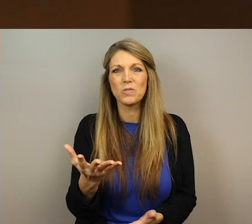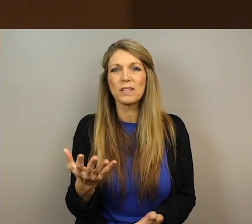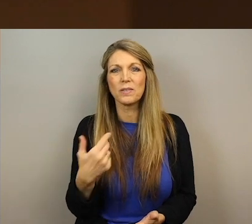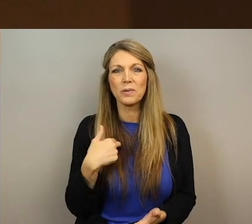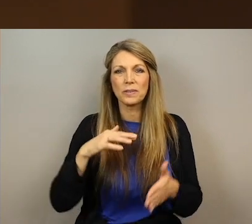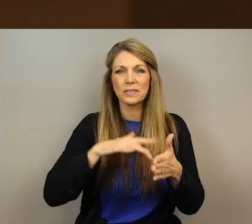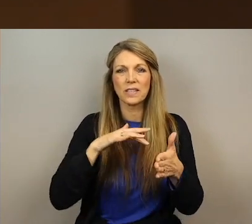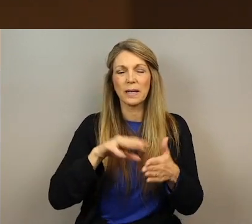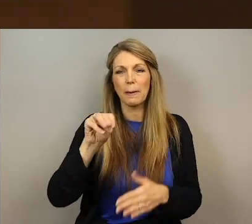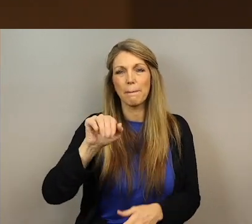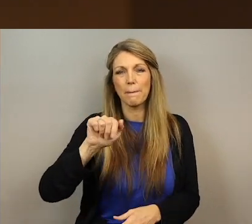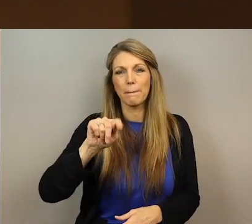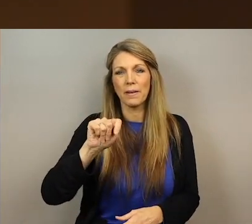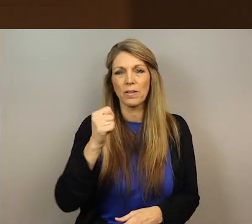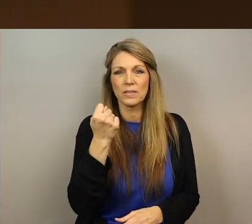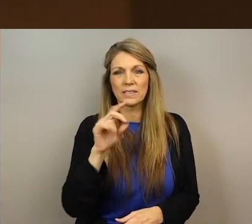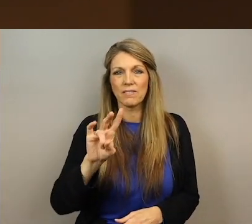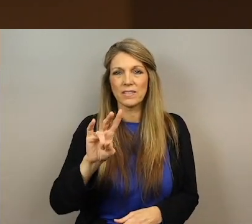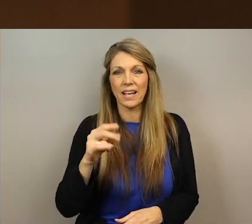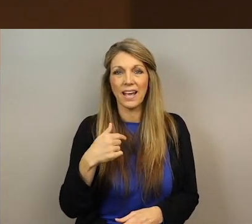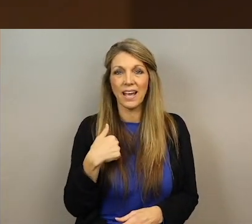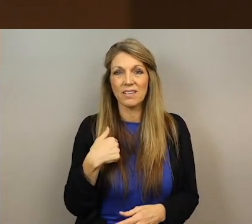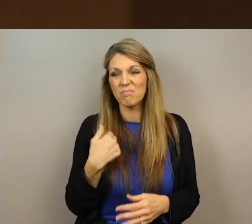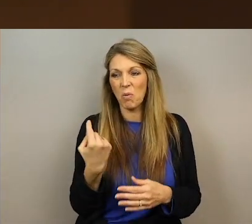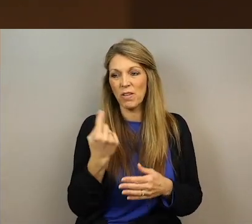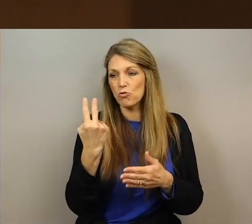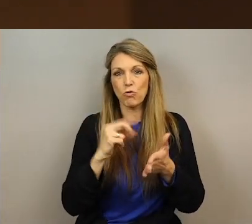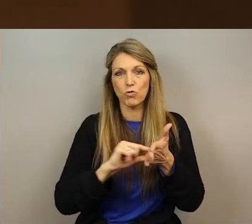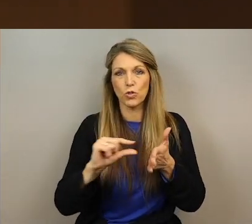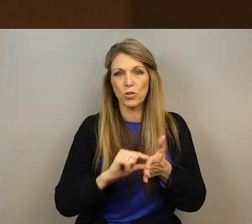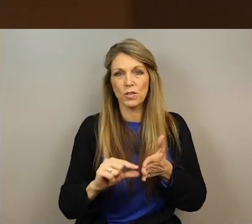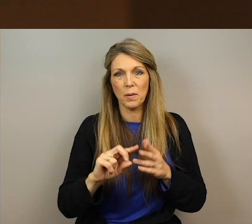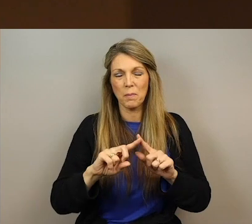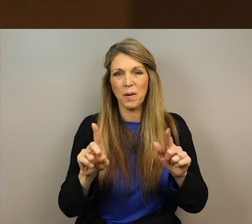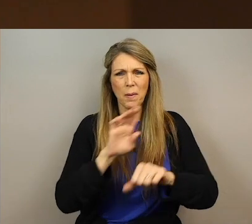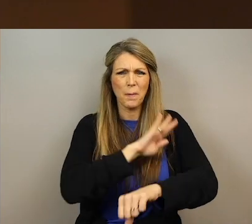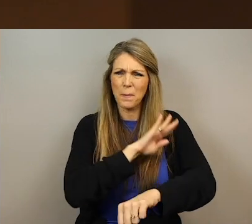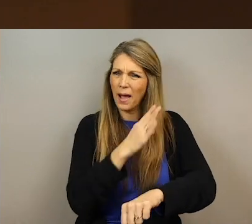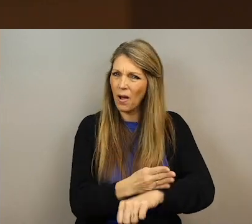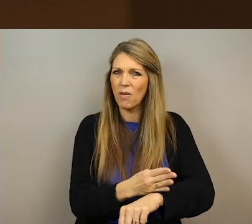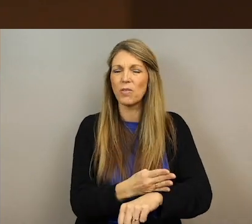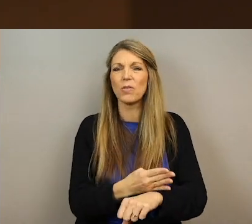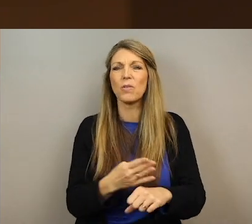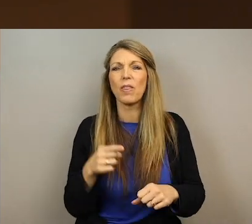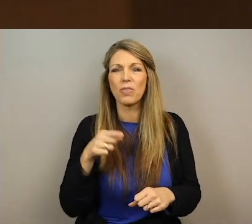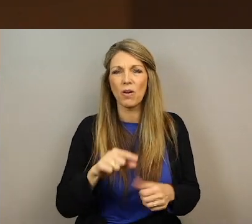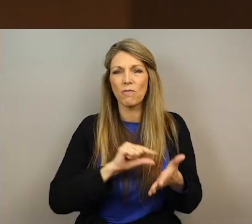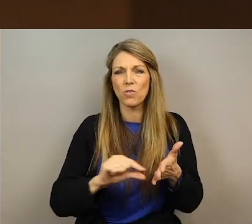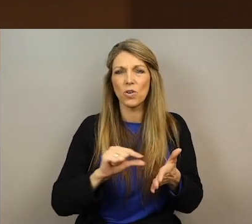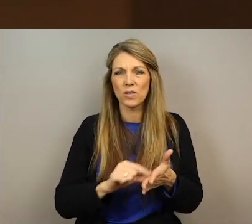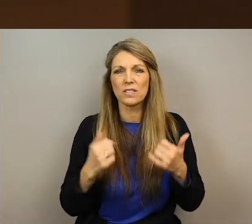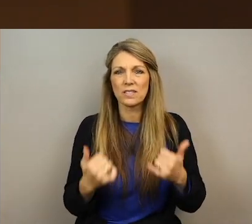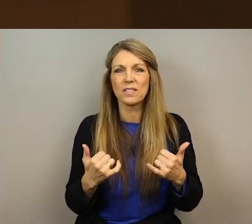looking just a second ago there in Matthew chapter 17. And while that's just two verses, they're two very powerful verses. And out of those verses, I want us